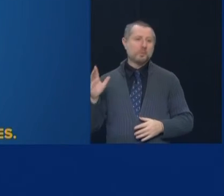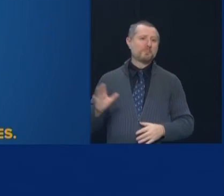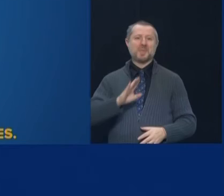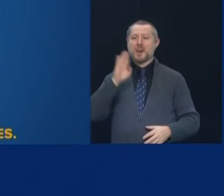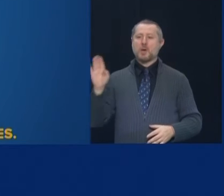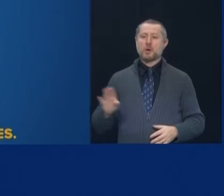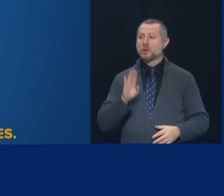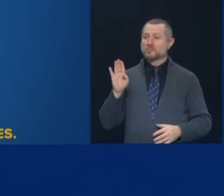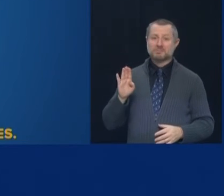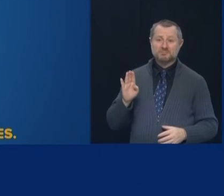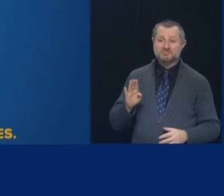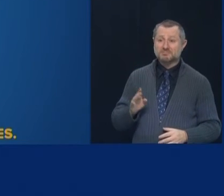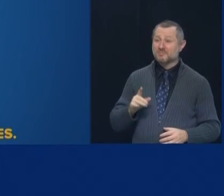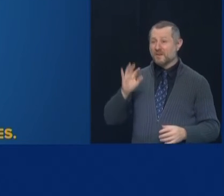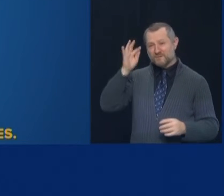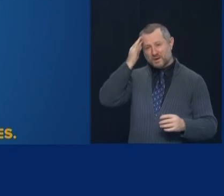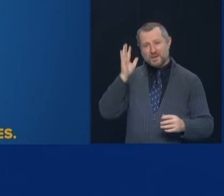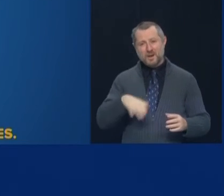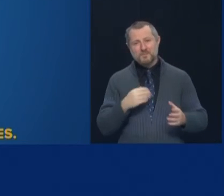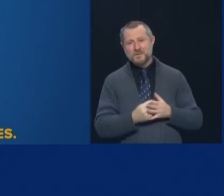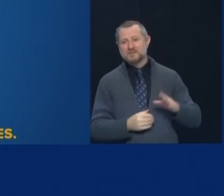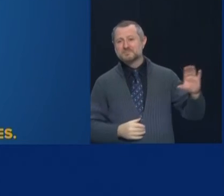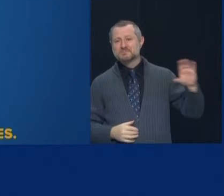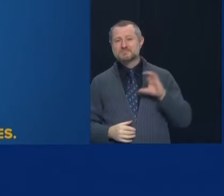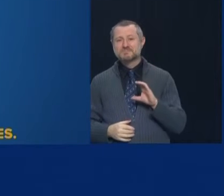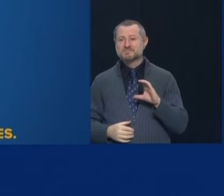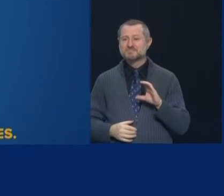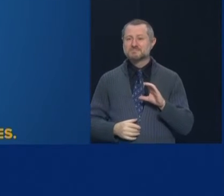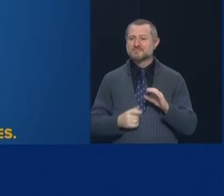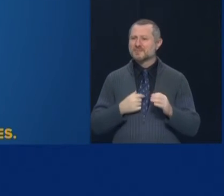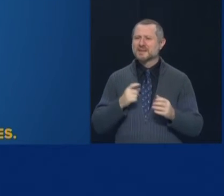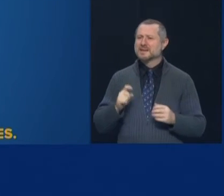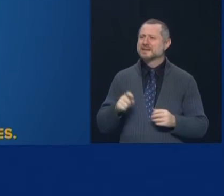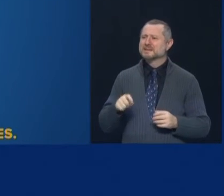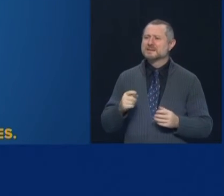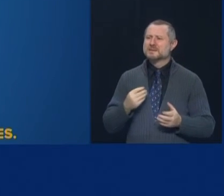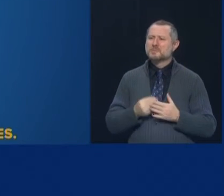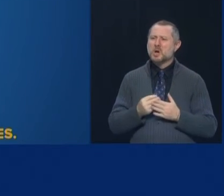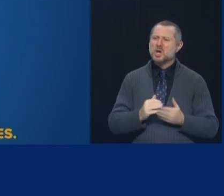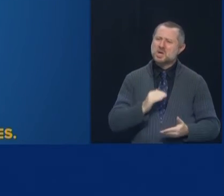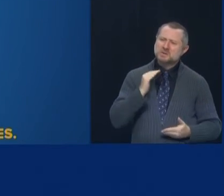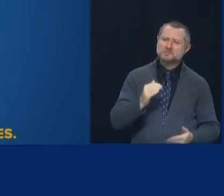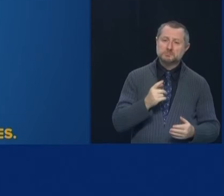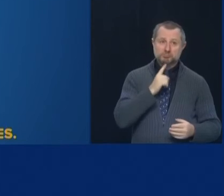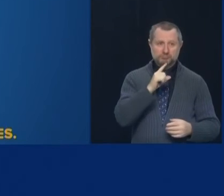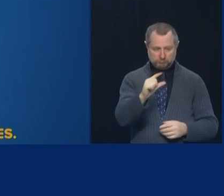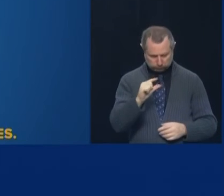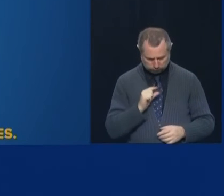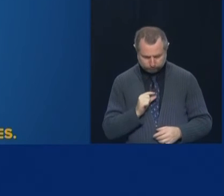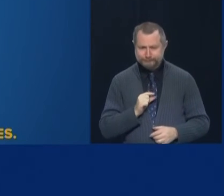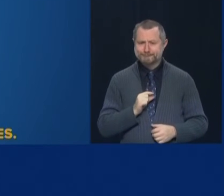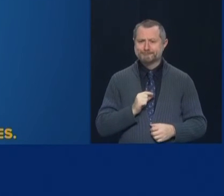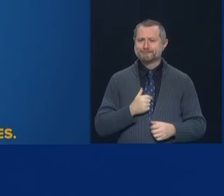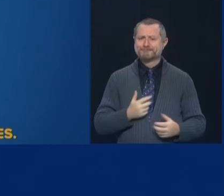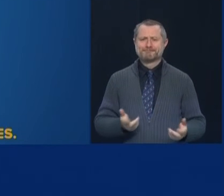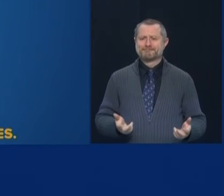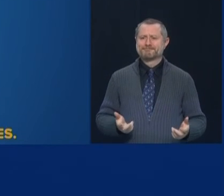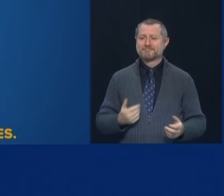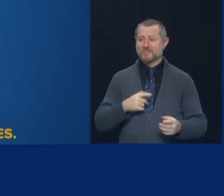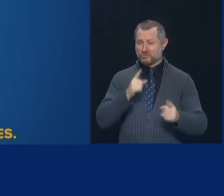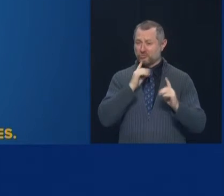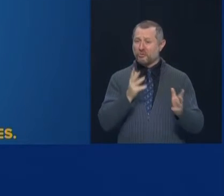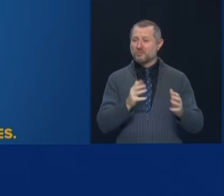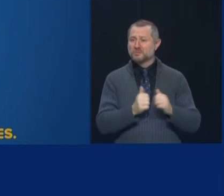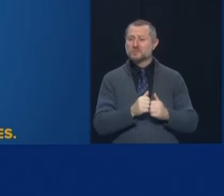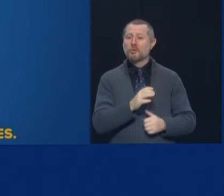to states anywhere near the amount. I've also been speaking to congressional leaders across the